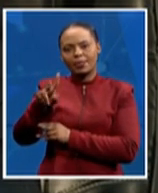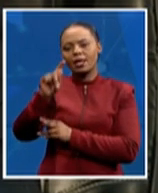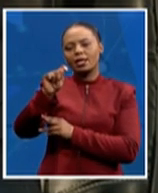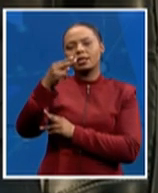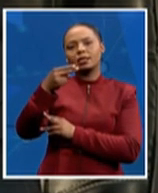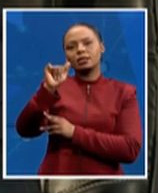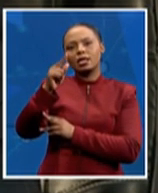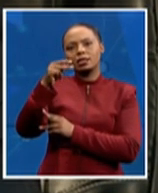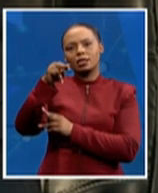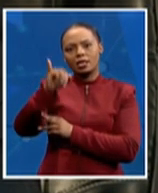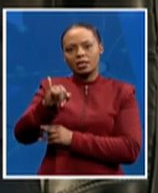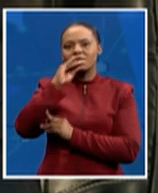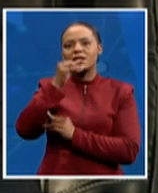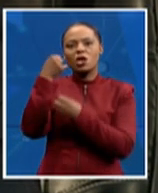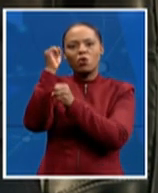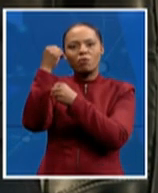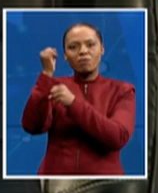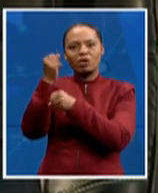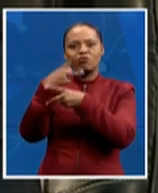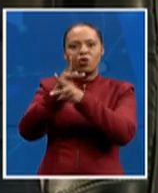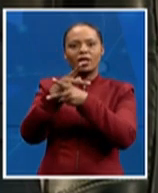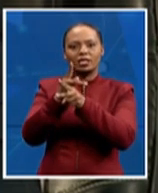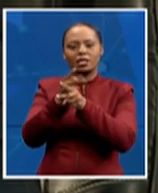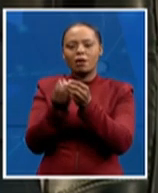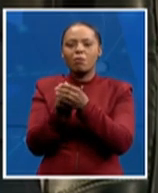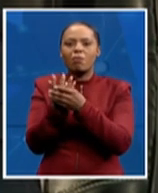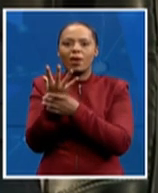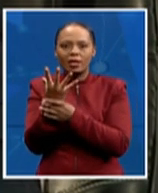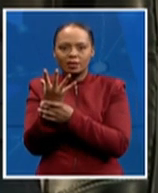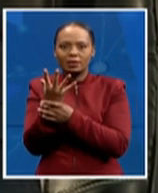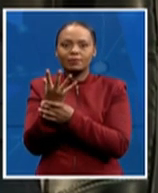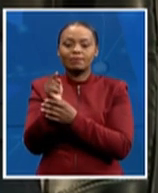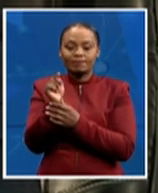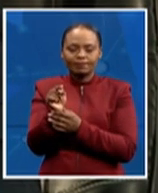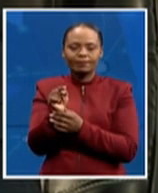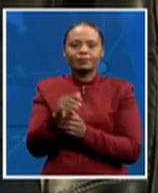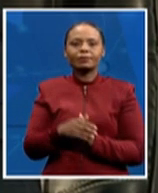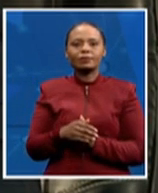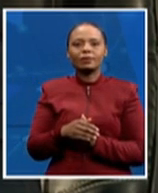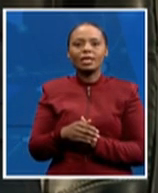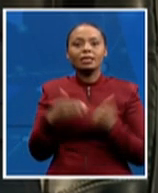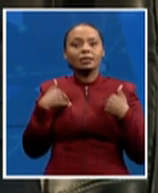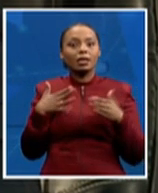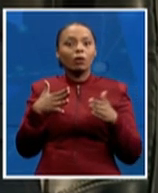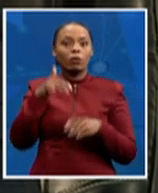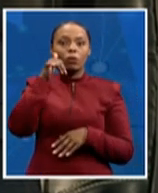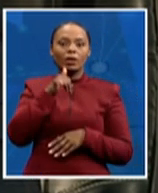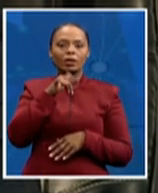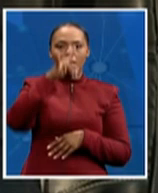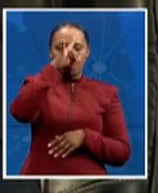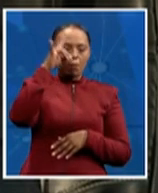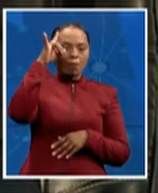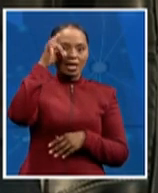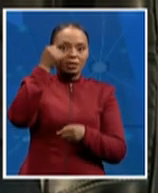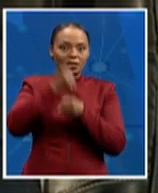production plant, which commenced in March of this year. That investment is valued at